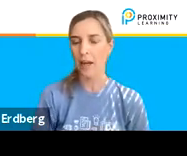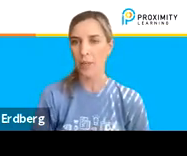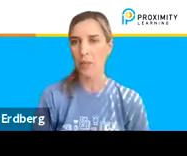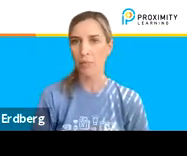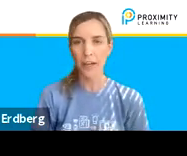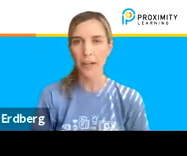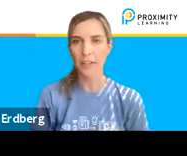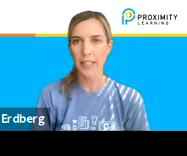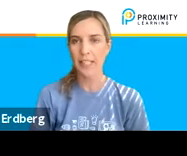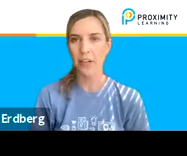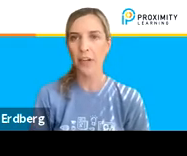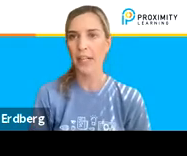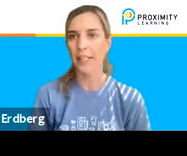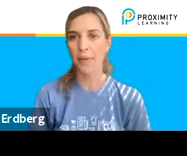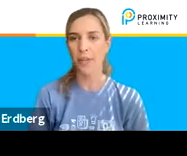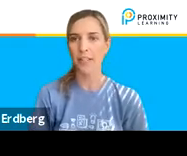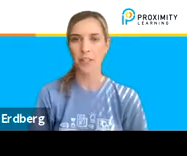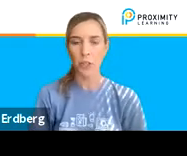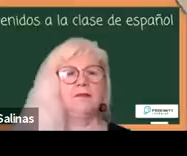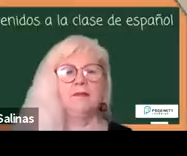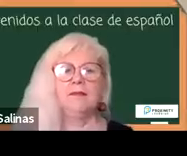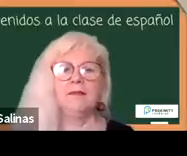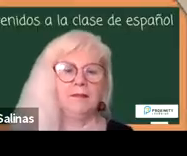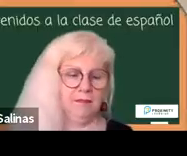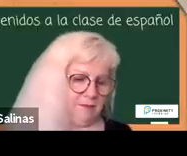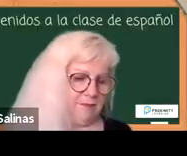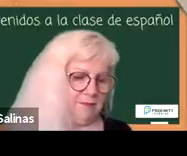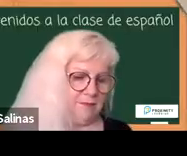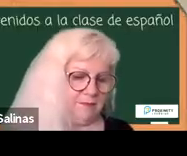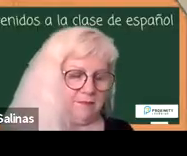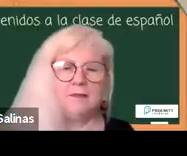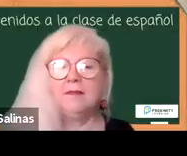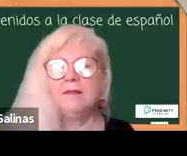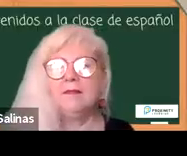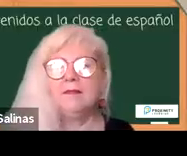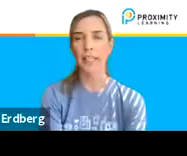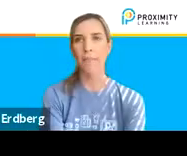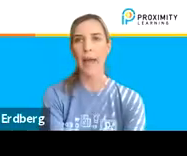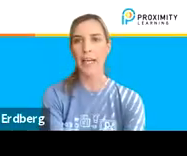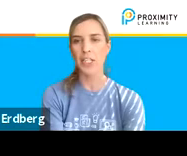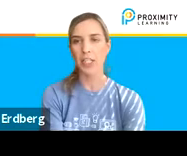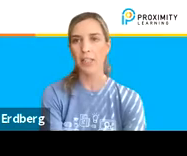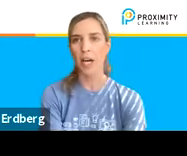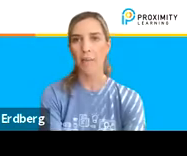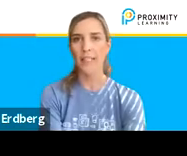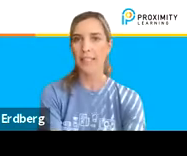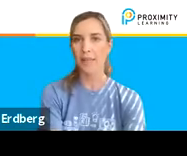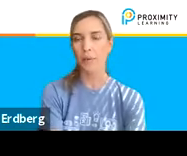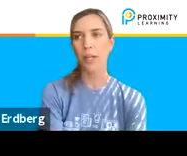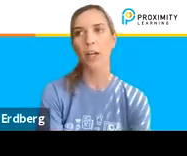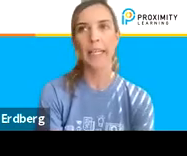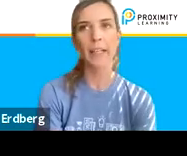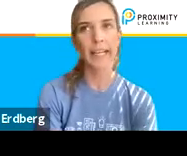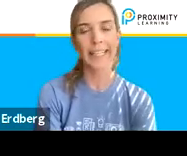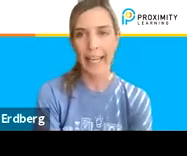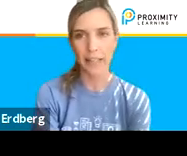company, prior to this year, and some of you guys are new. So our team specifically manages a system that we